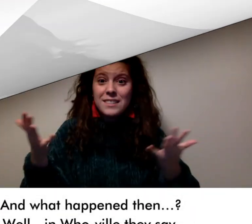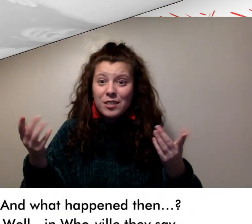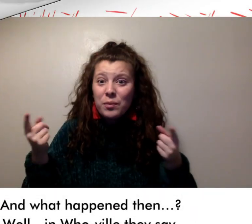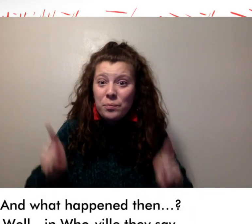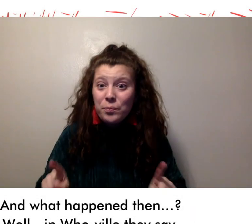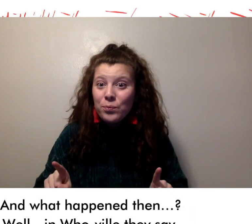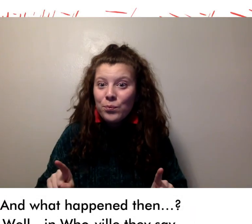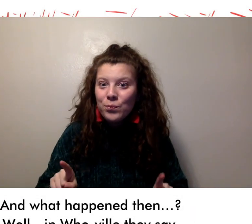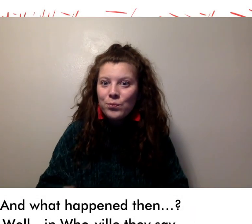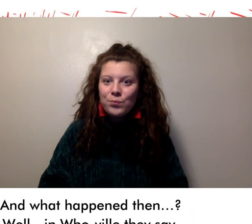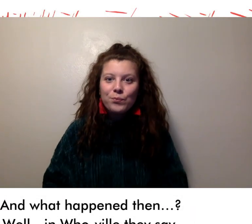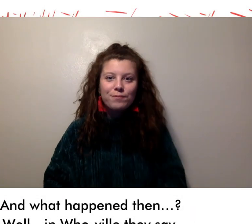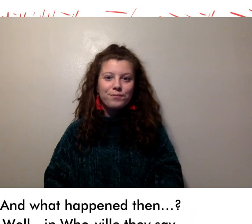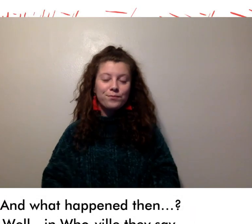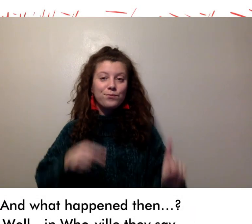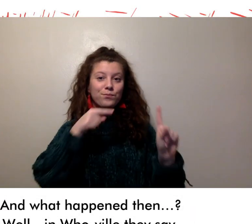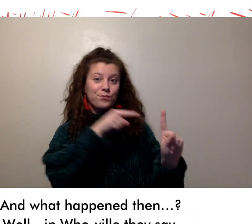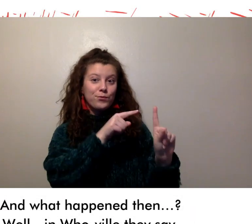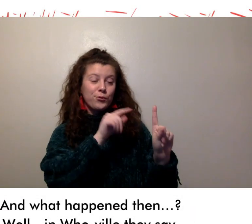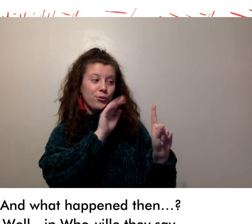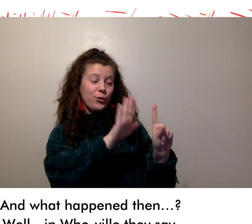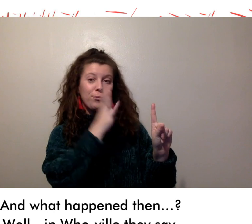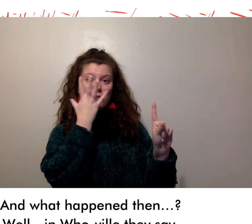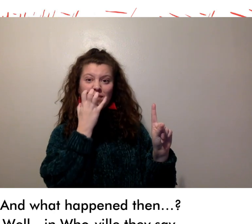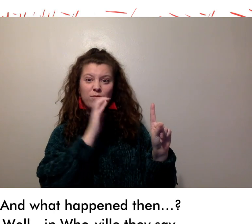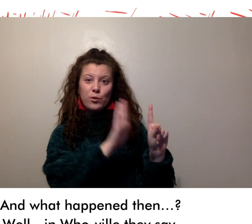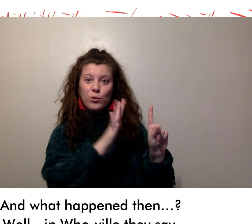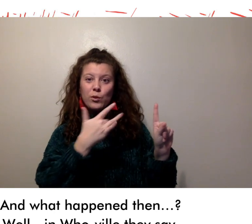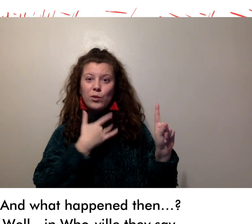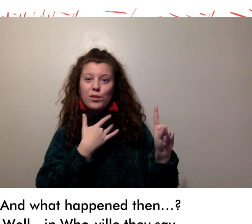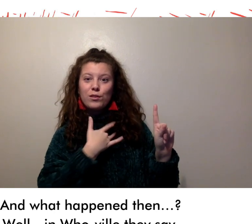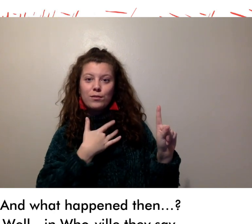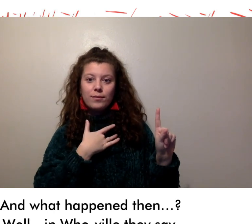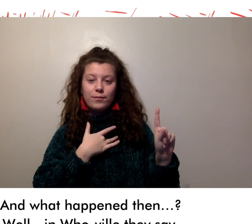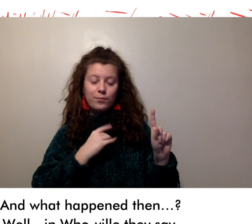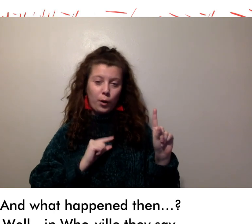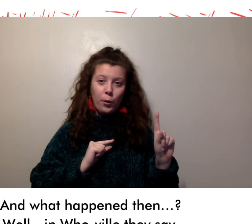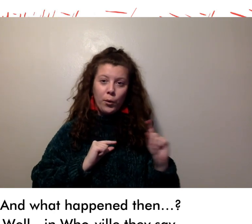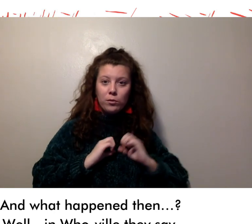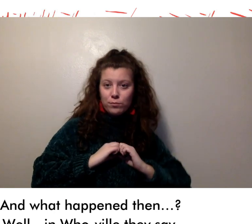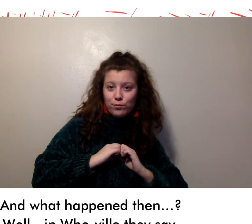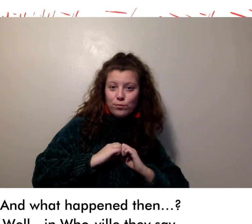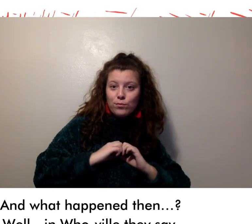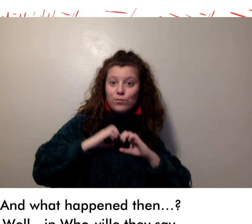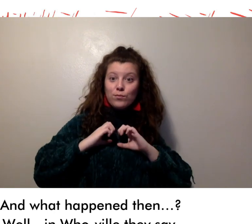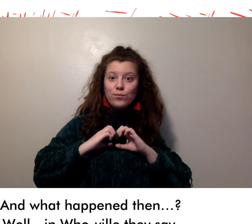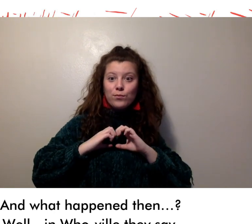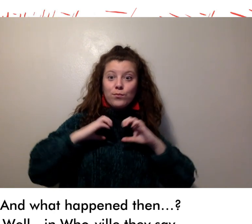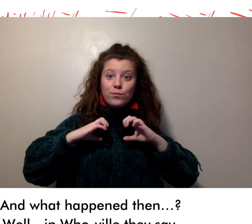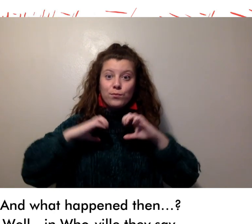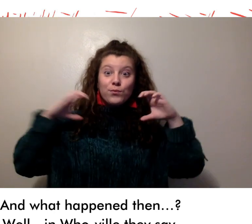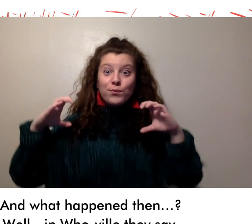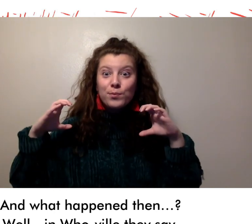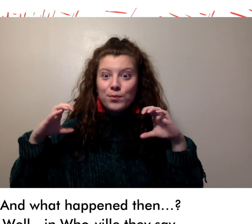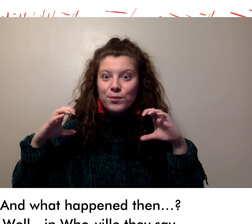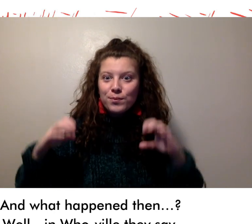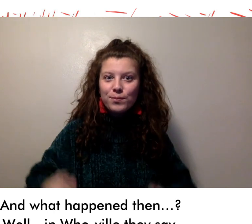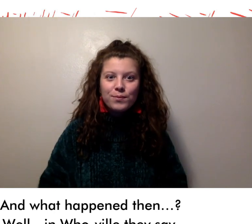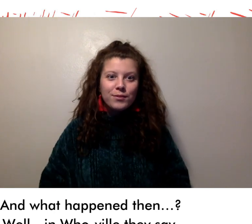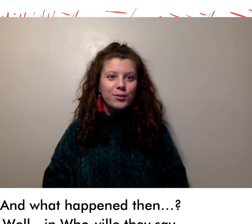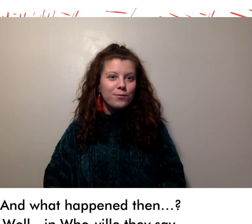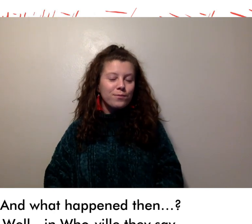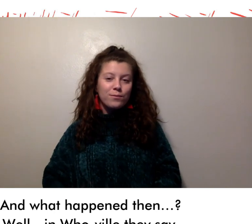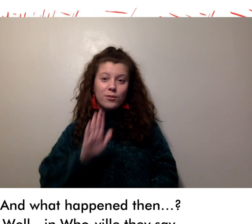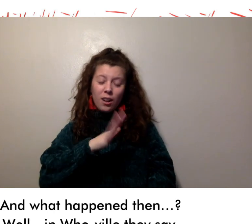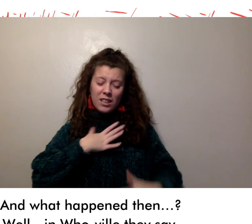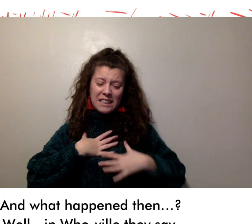And what happened then? Well, in Whoville they say that the Grinch's small heart grew 3 sizes